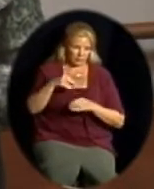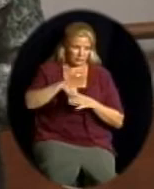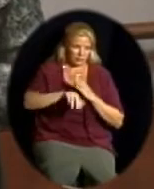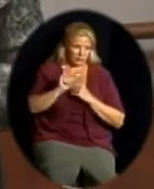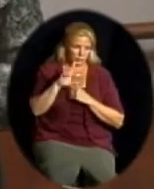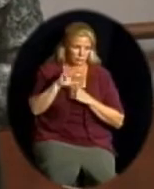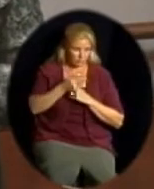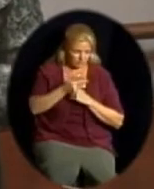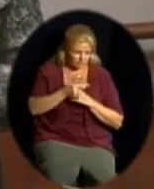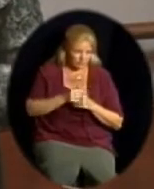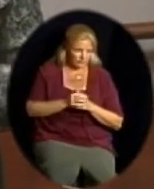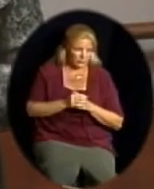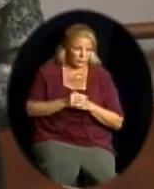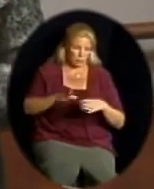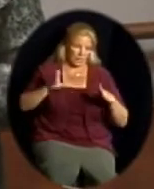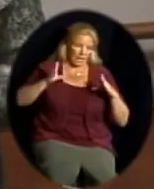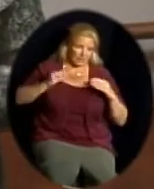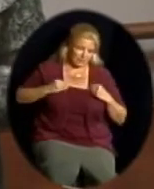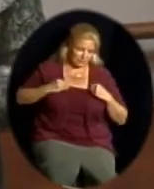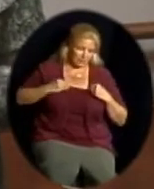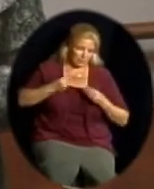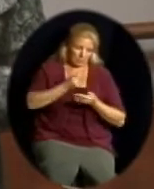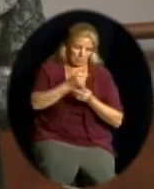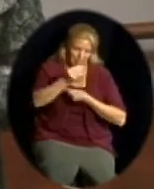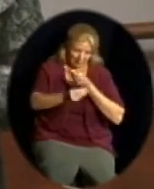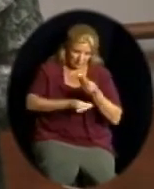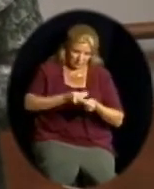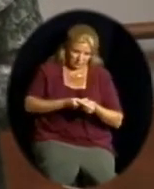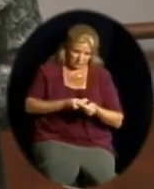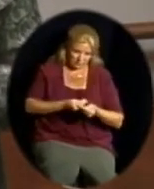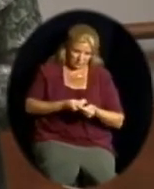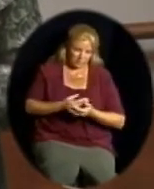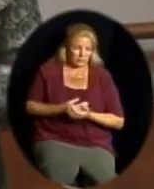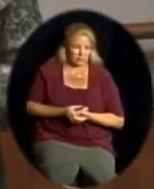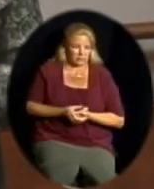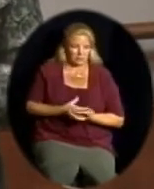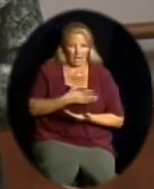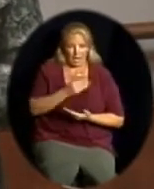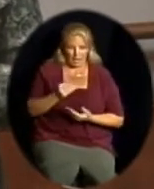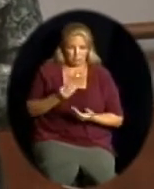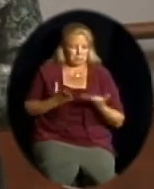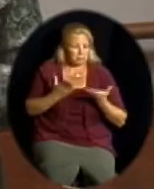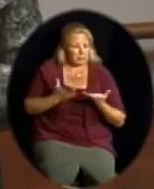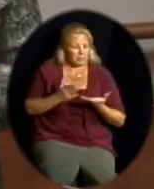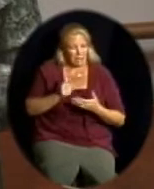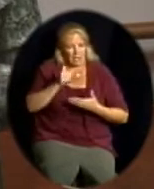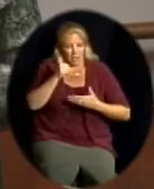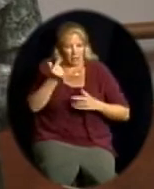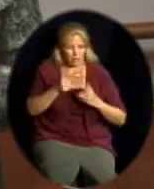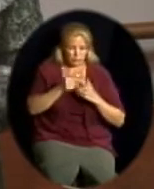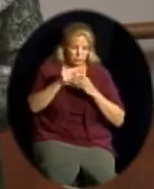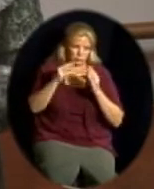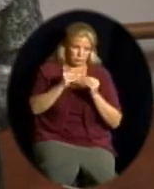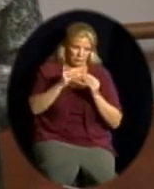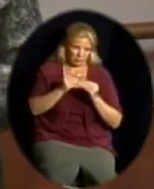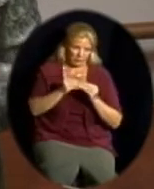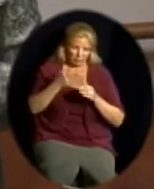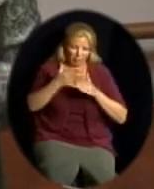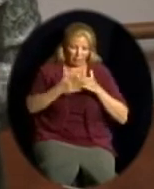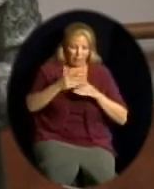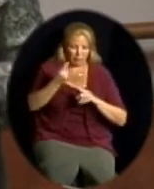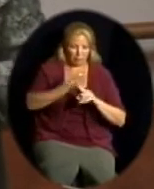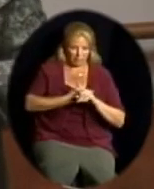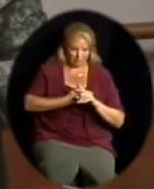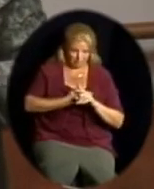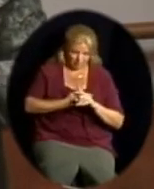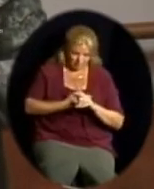budgets, as well as then concluding in a special meeting at the end of the month, possibly a 2007 bond task force